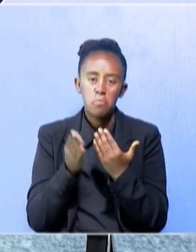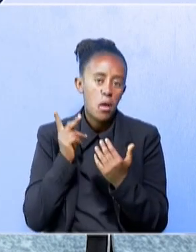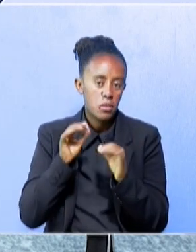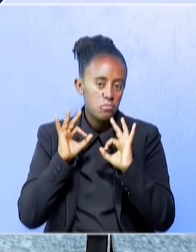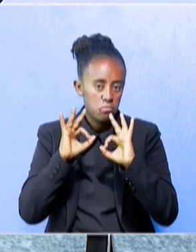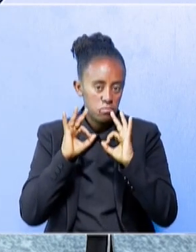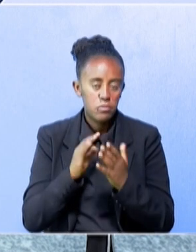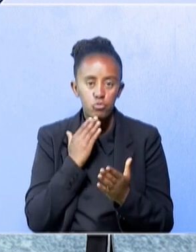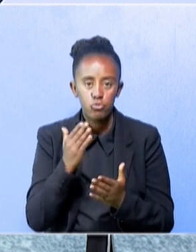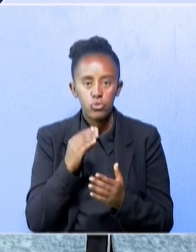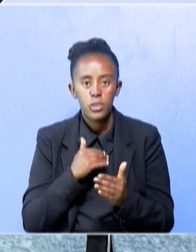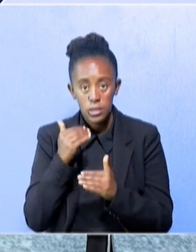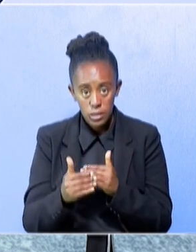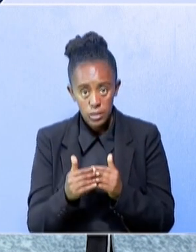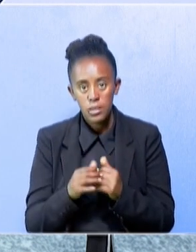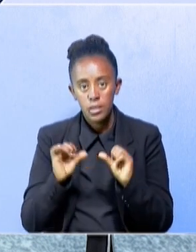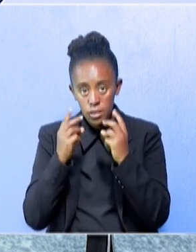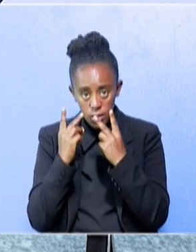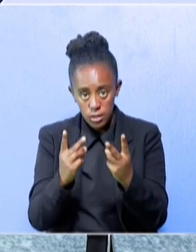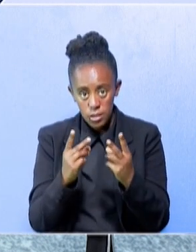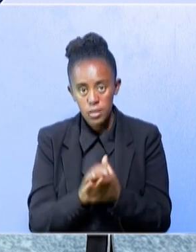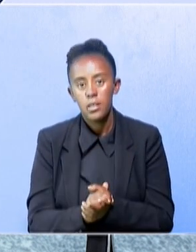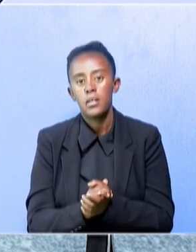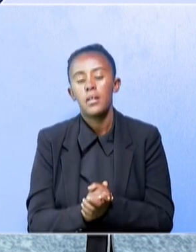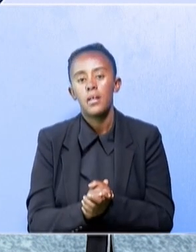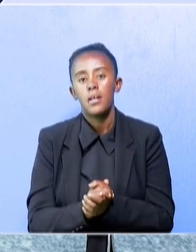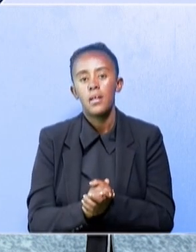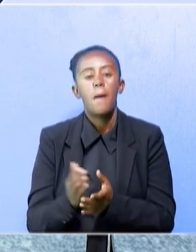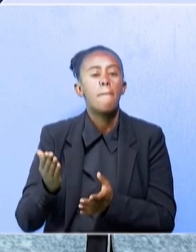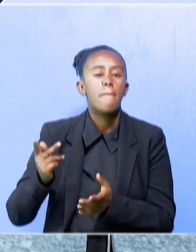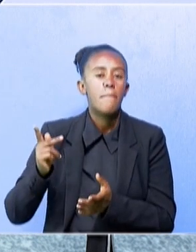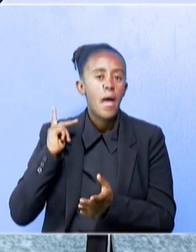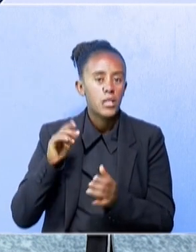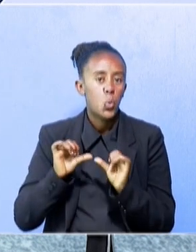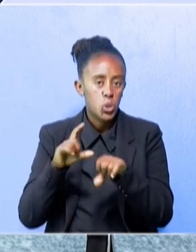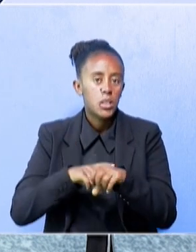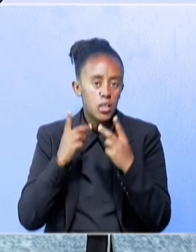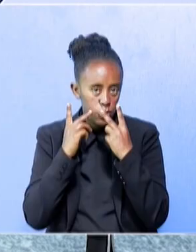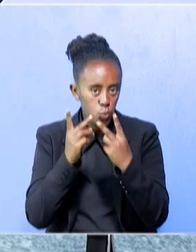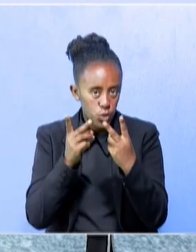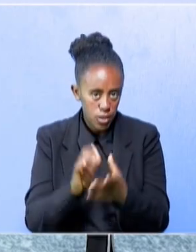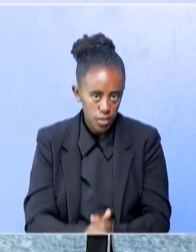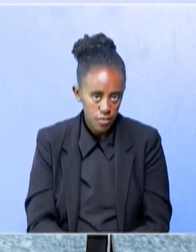tense. Next to this, let's go and see about past continuous tense. Good.